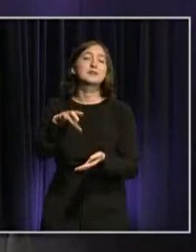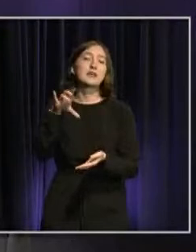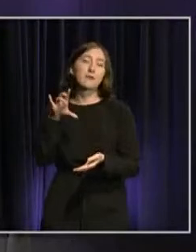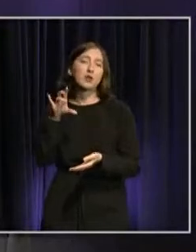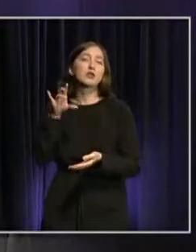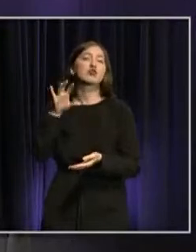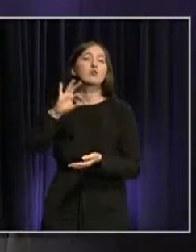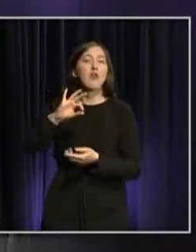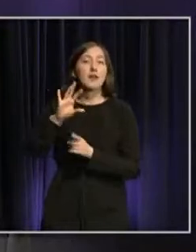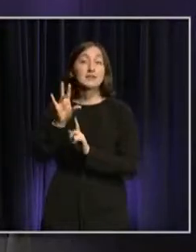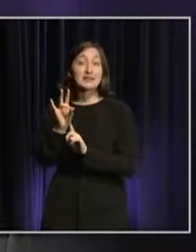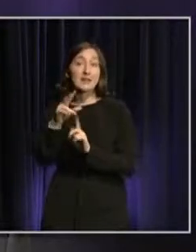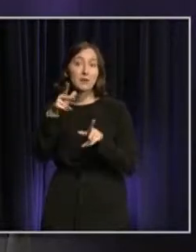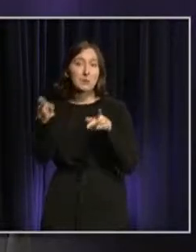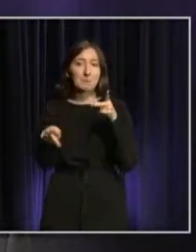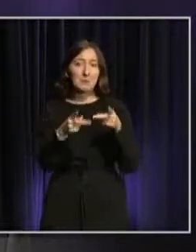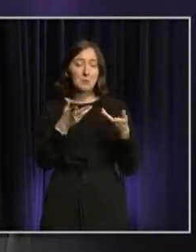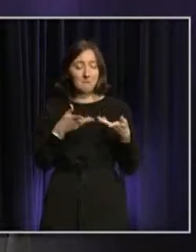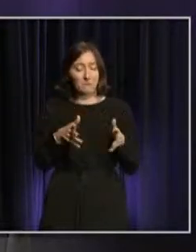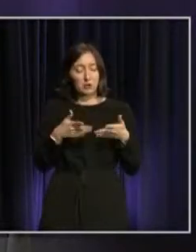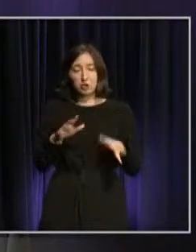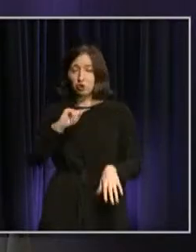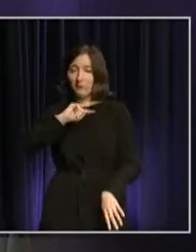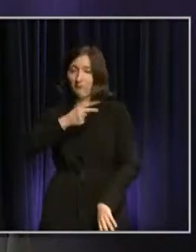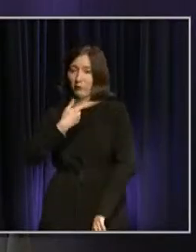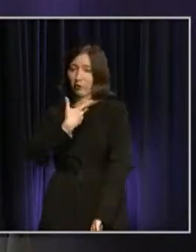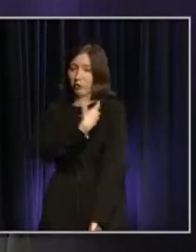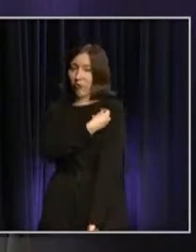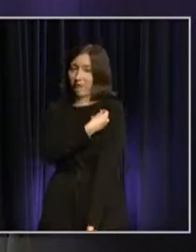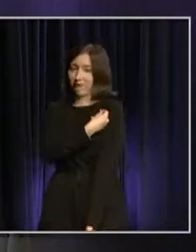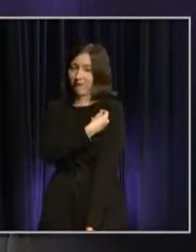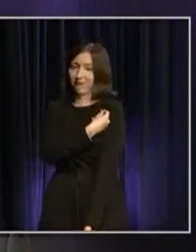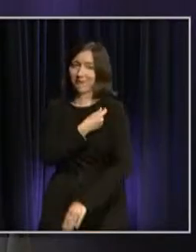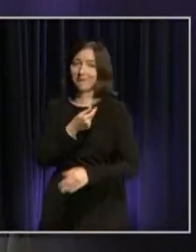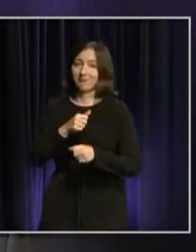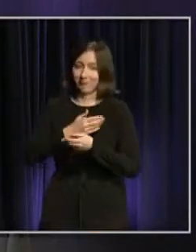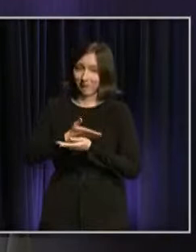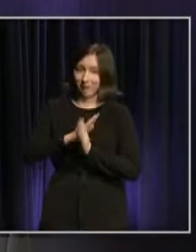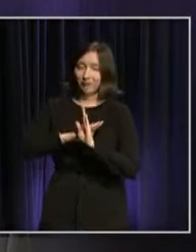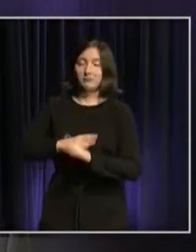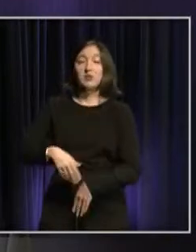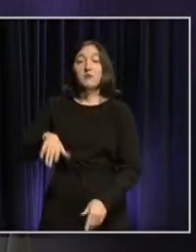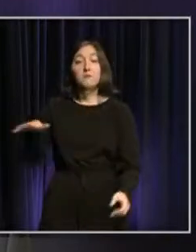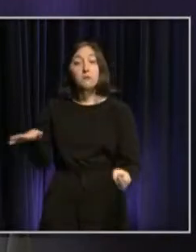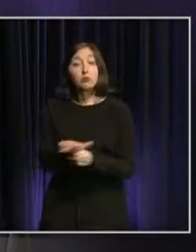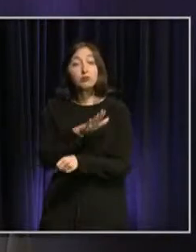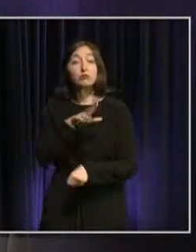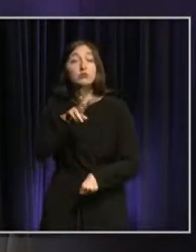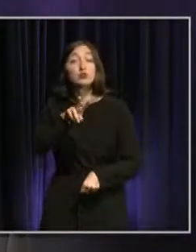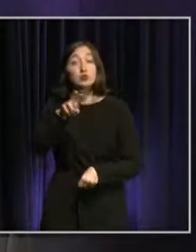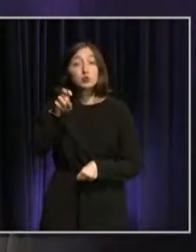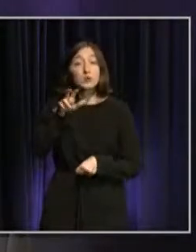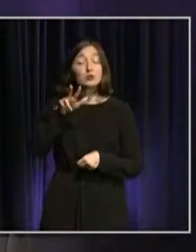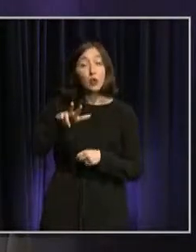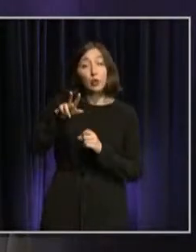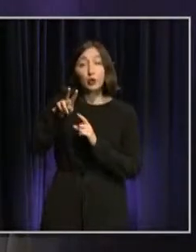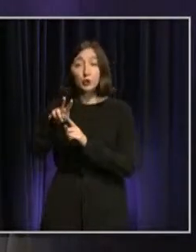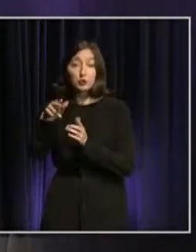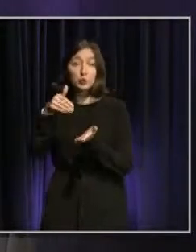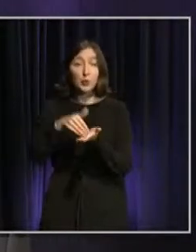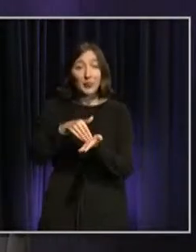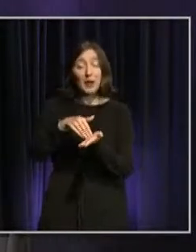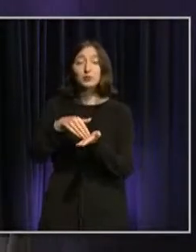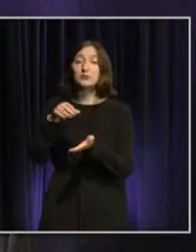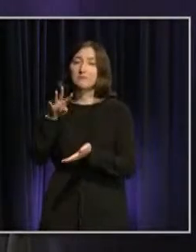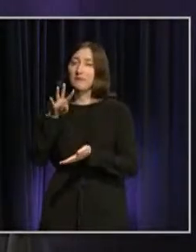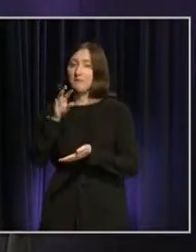416,797 people who have received their first dose vaccine, and a full 232,004 people are fully vaccinated. All good